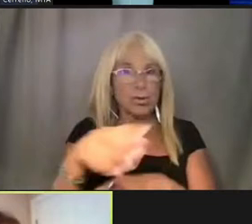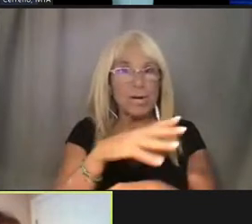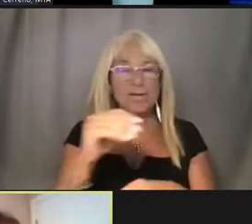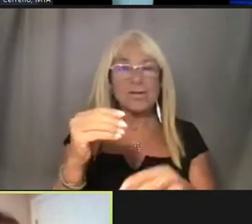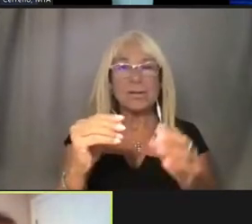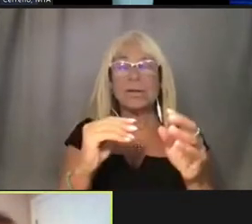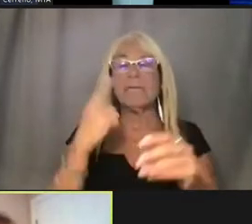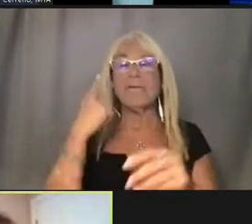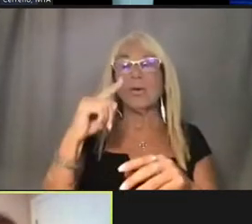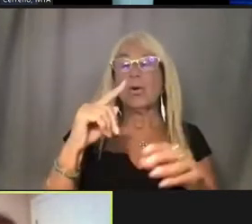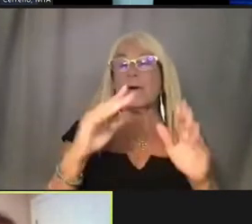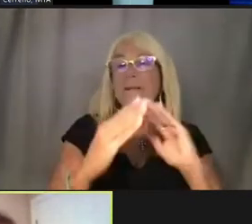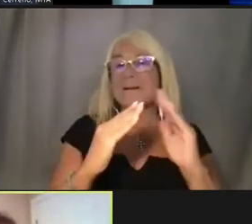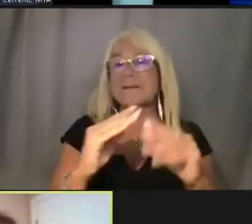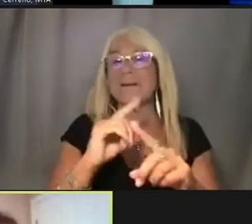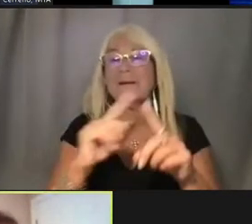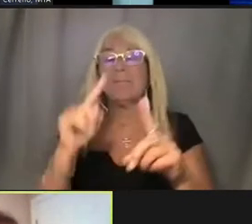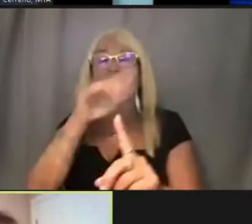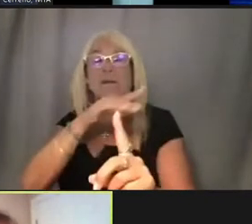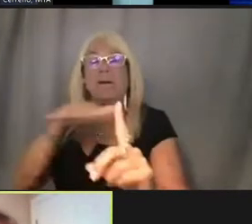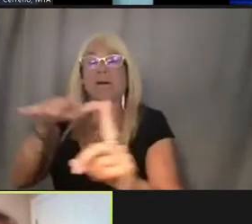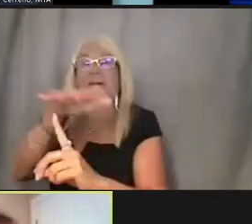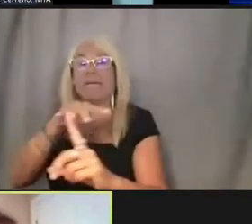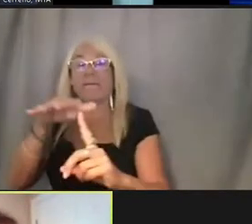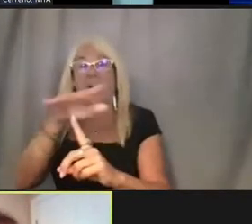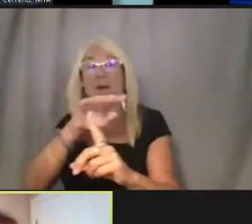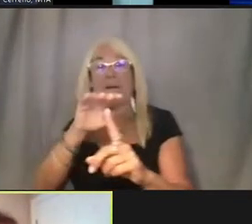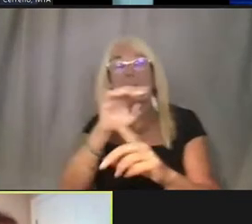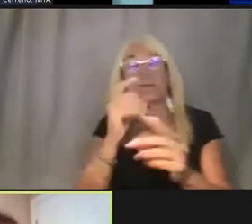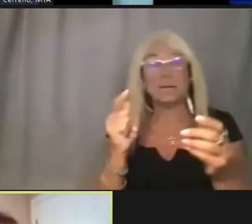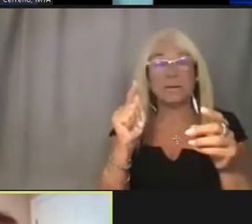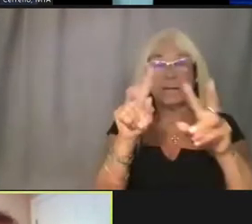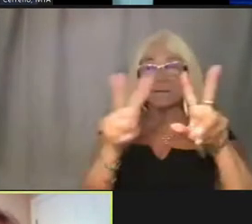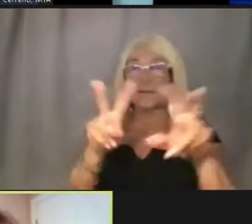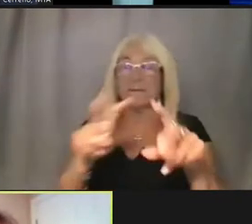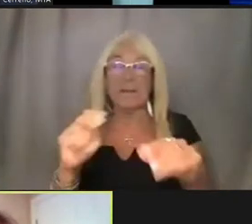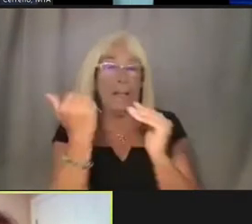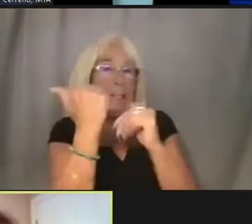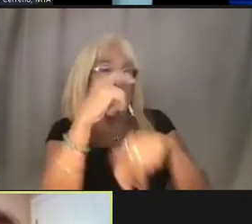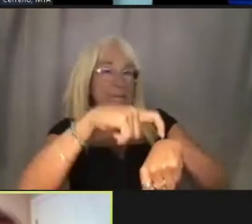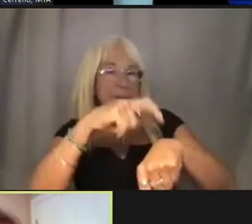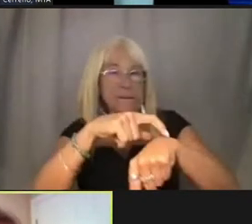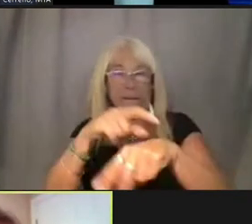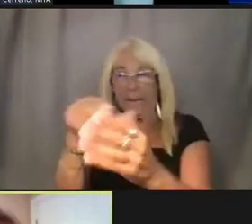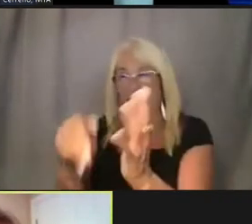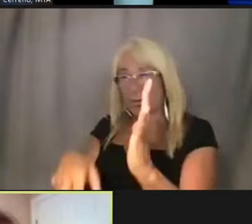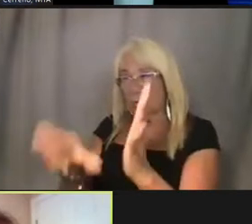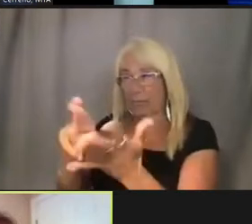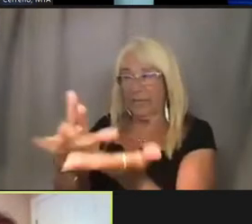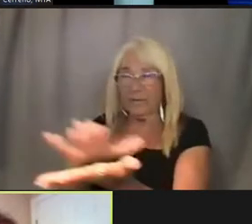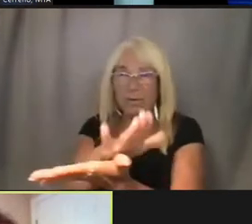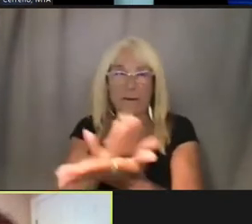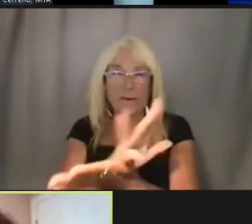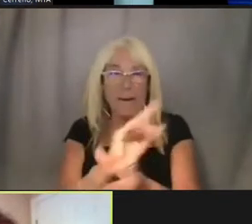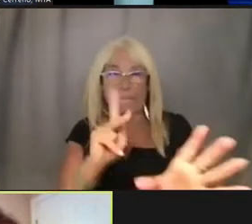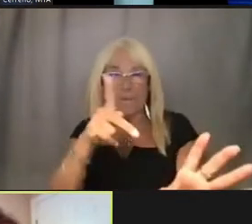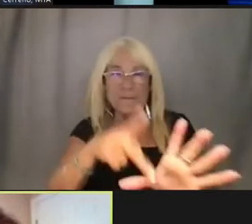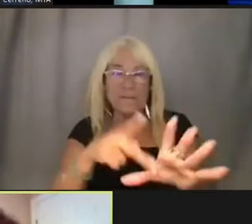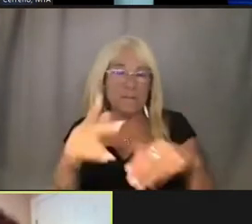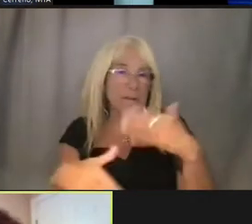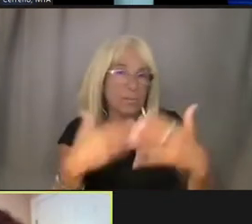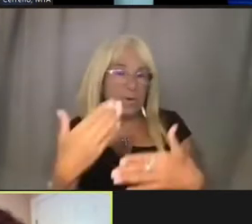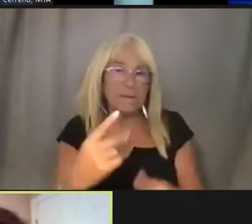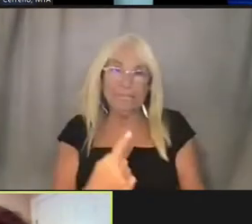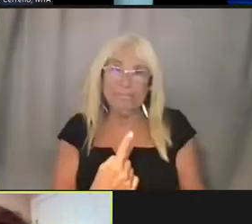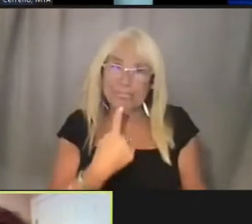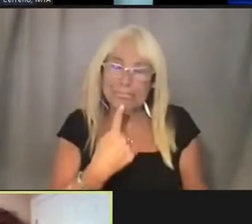proposed in the environmental assessment and the limited time available to review the documents and participate in this process